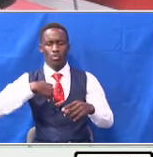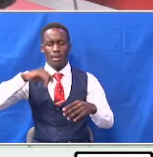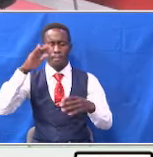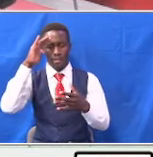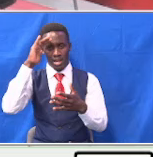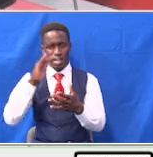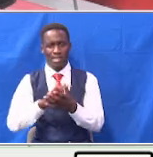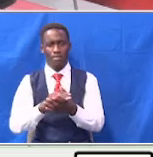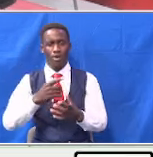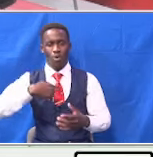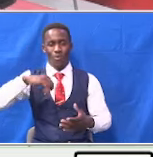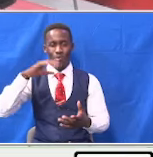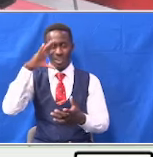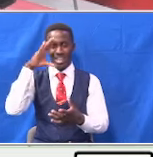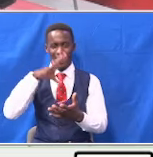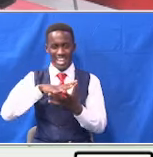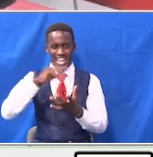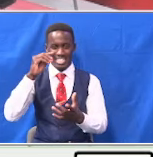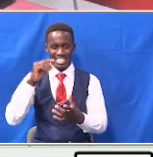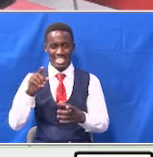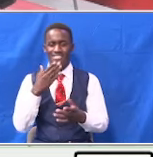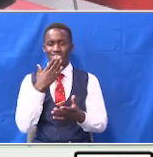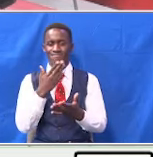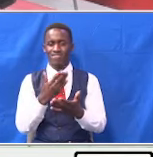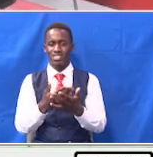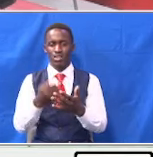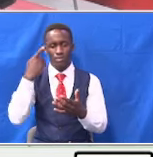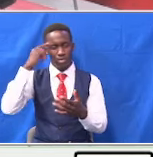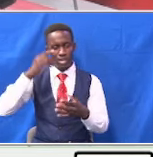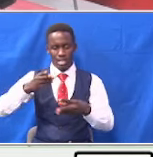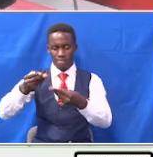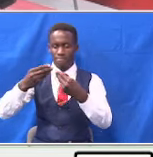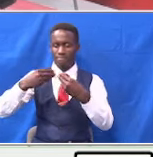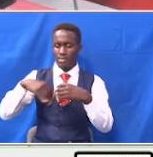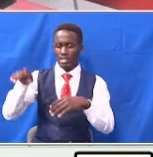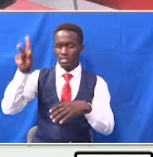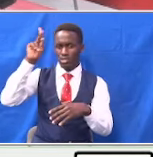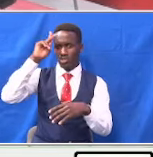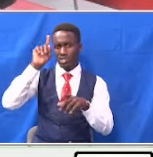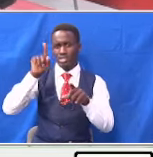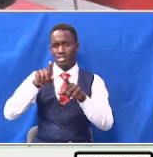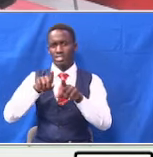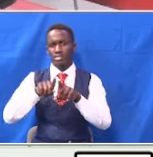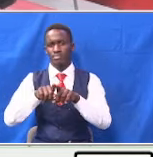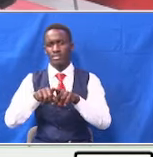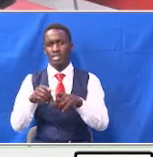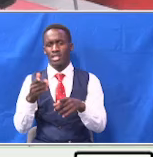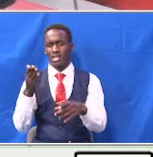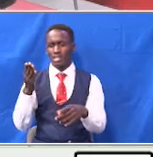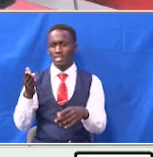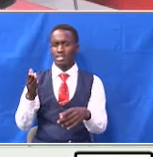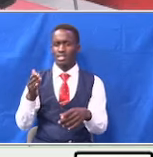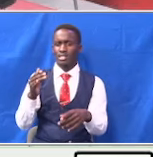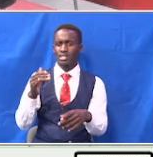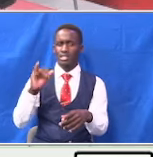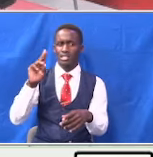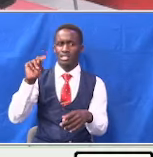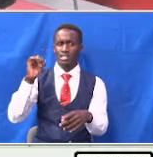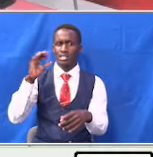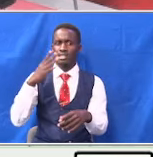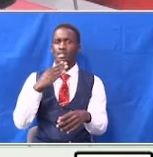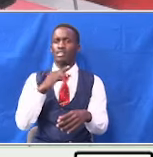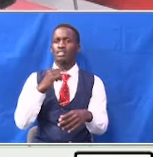insight tonight. And I thank you, gentlemen and lady, for giving us the insight tonight. Ladies and gentlemen, this has been Insight Tonight. I want to say thank you to